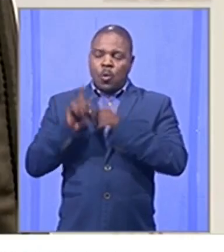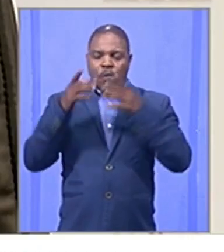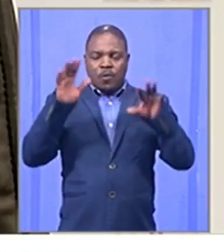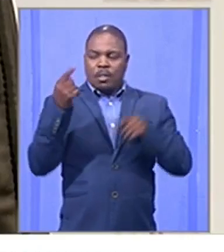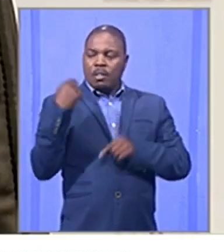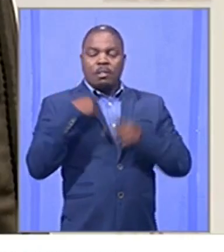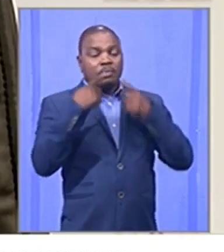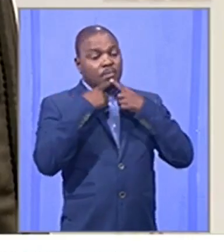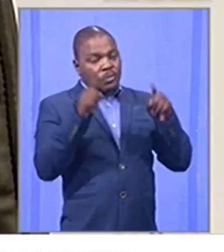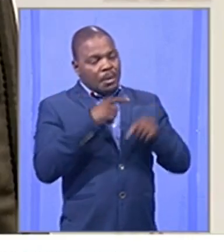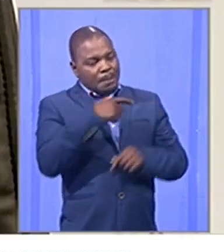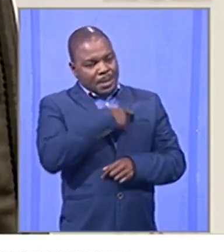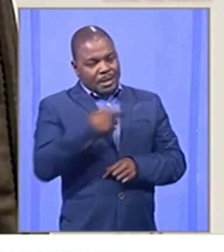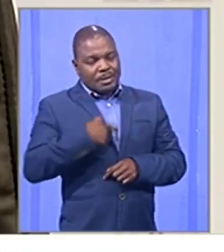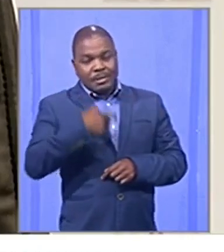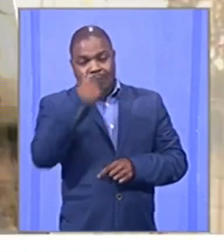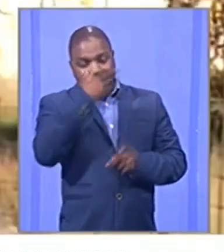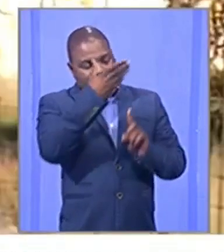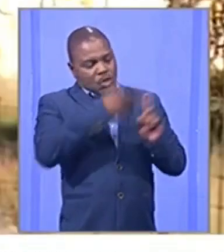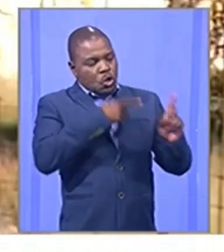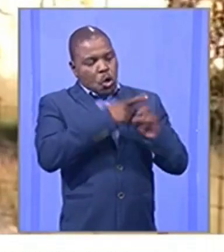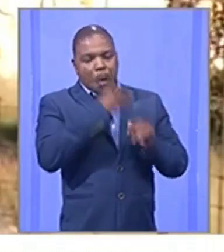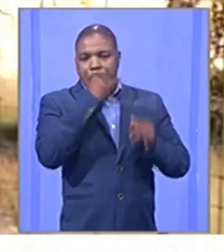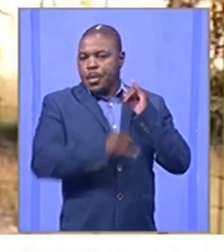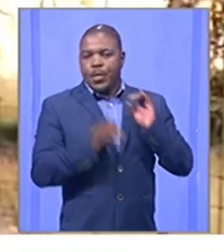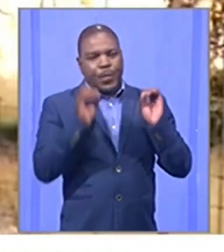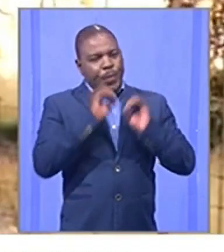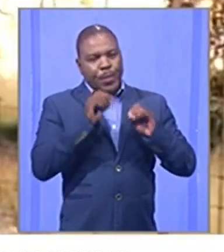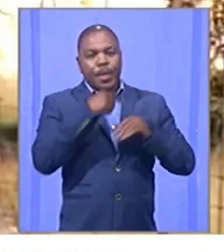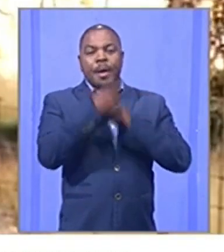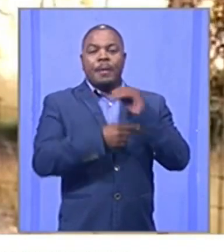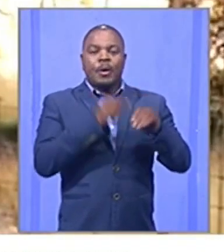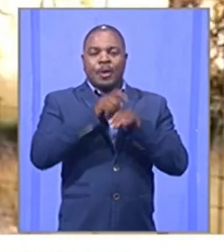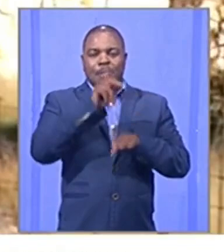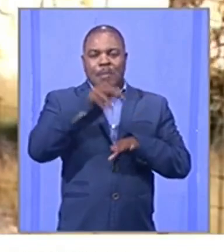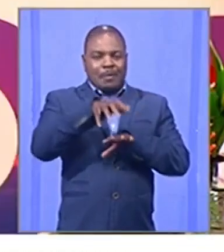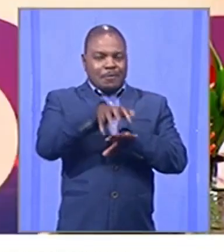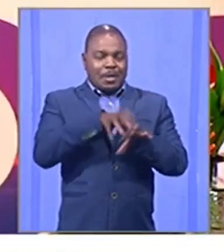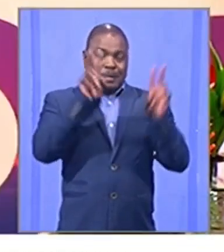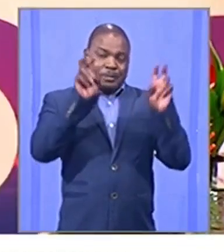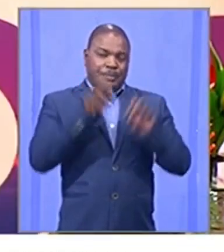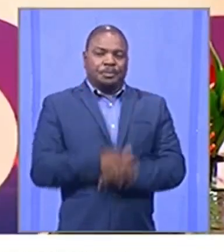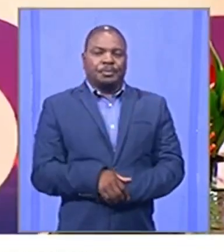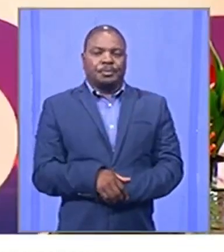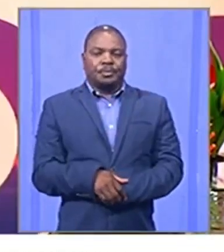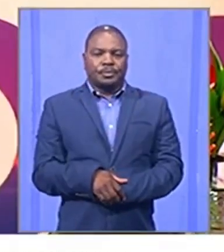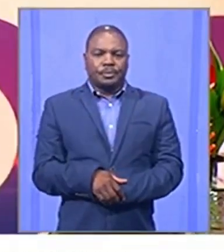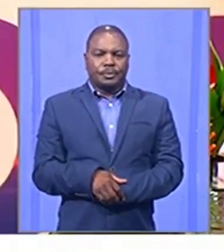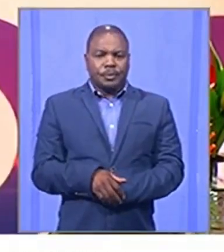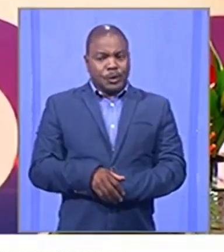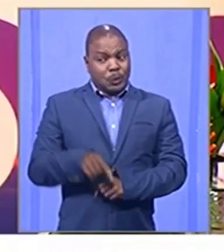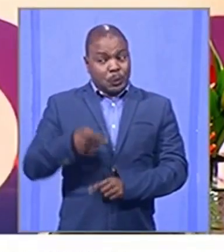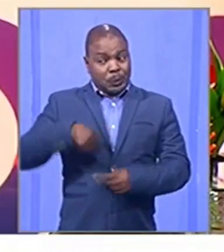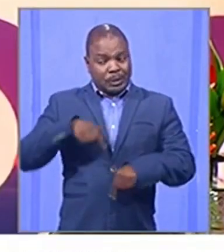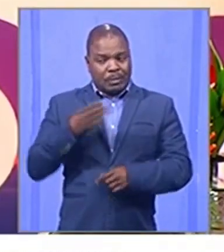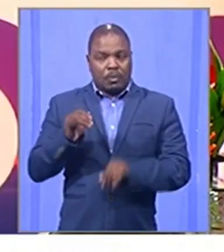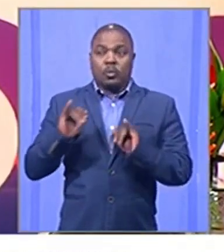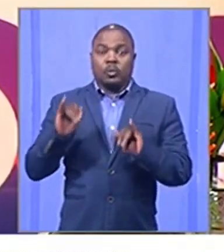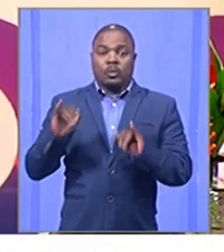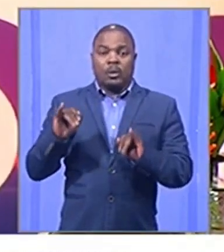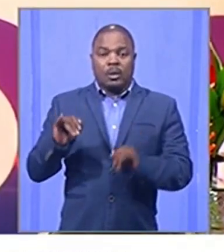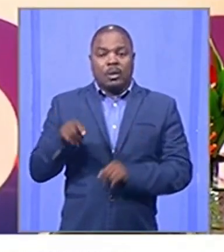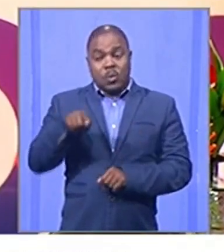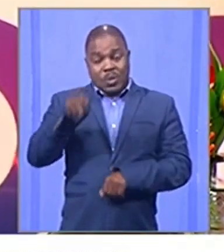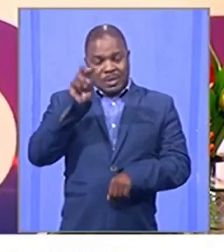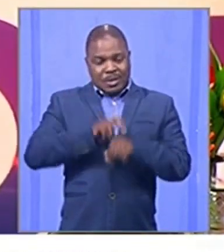Cyril Ramaphosa a se phoso malebana le morero o ka ga phalaphala. We have a crisis here. This needs